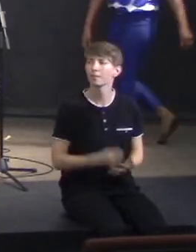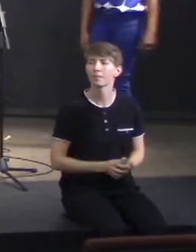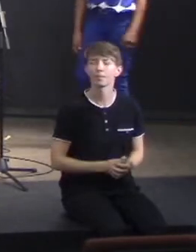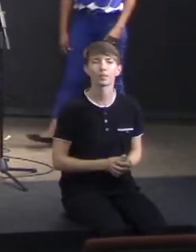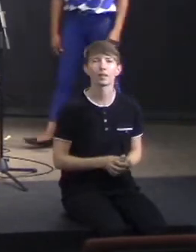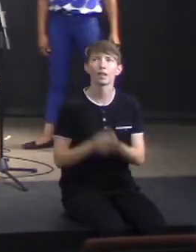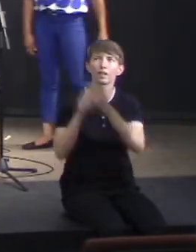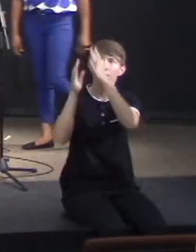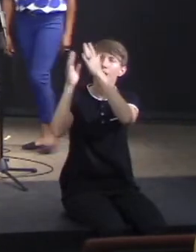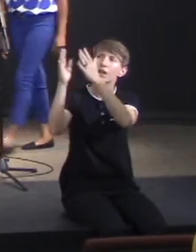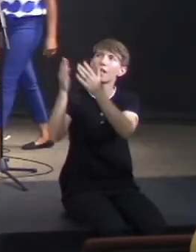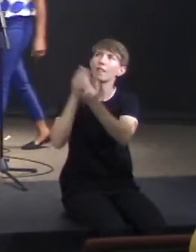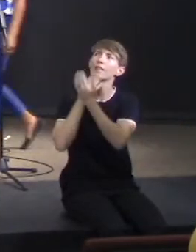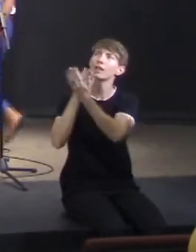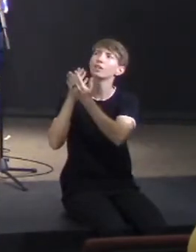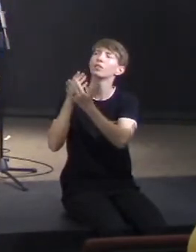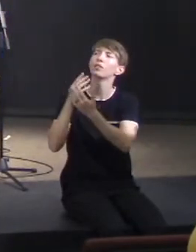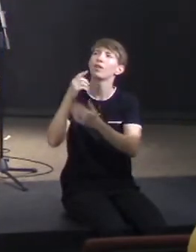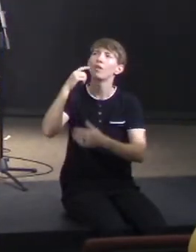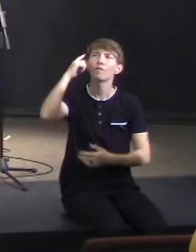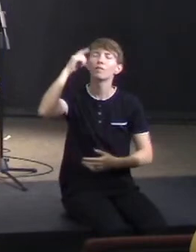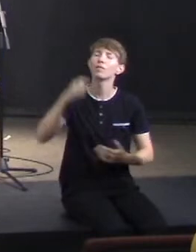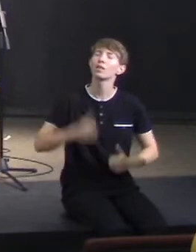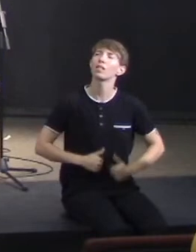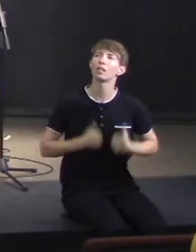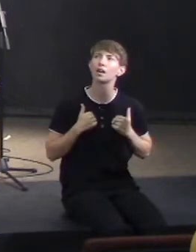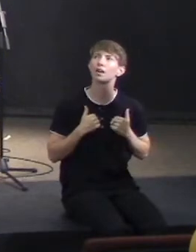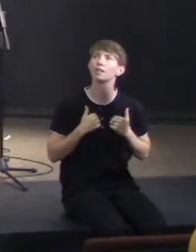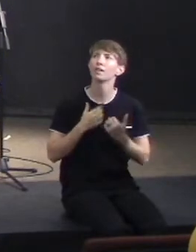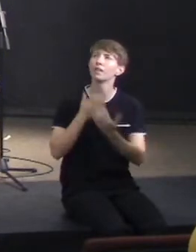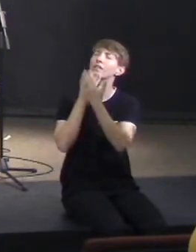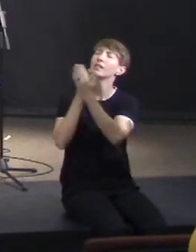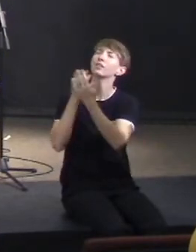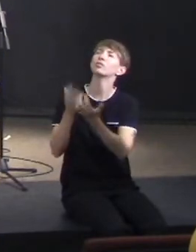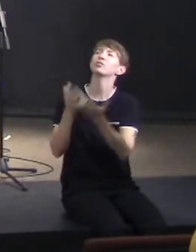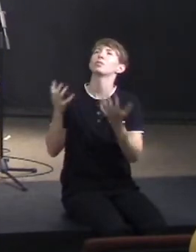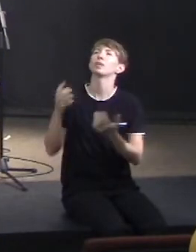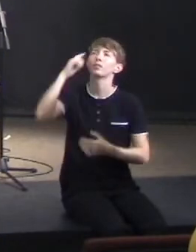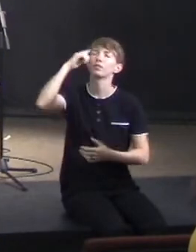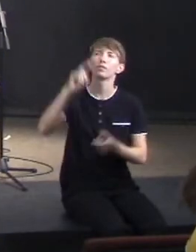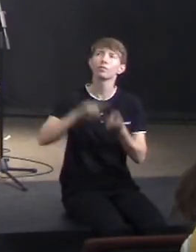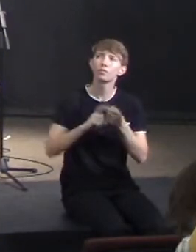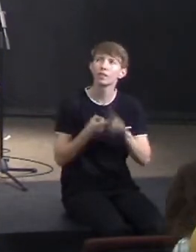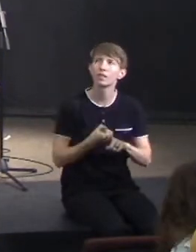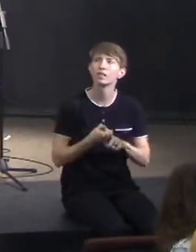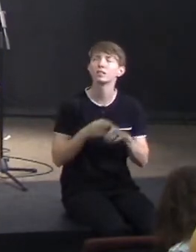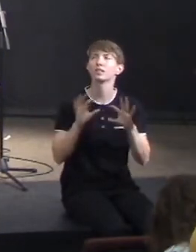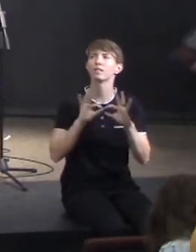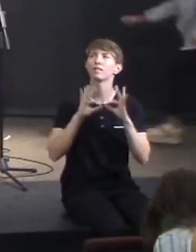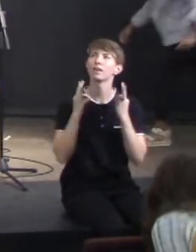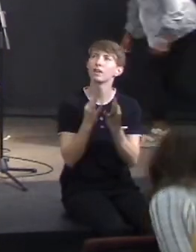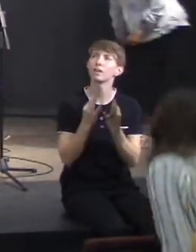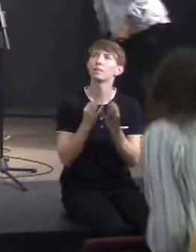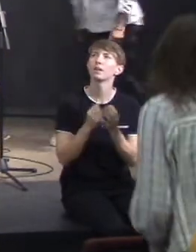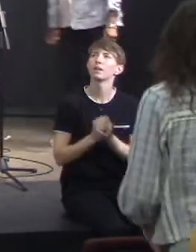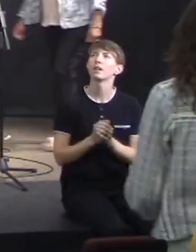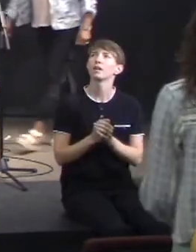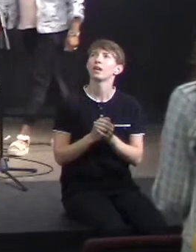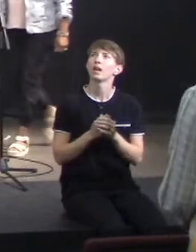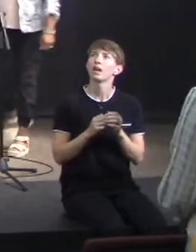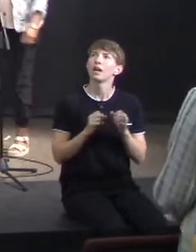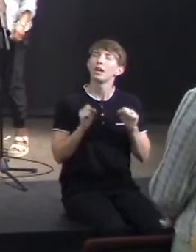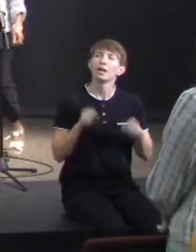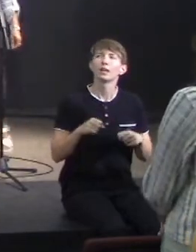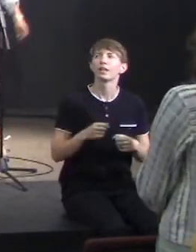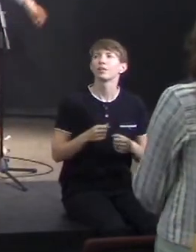Father God, thank you so much for life. Thank you so much for friends and family and being able to provide for ourselves